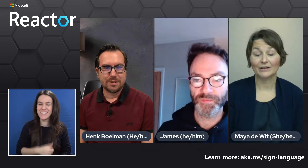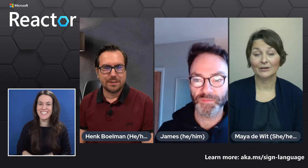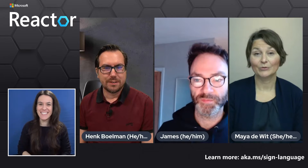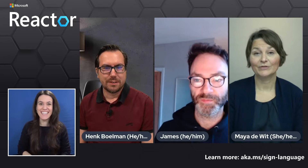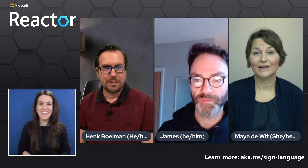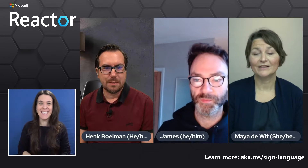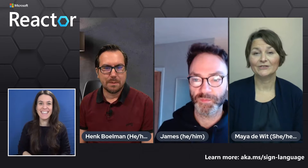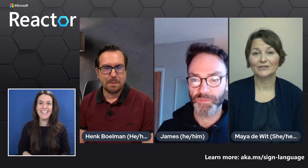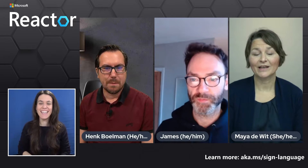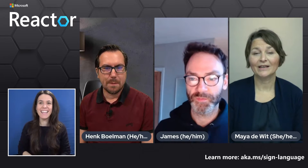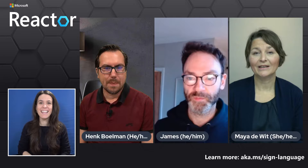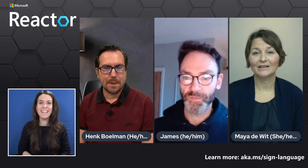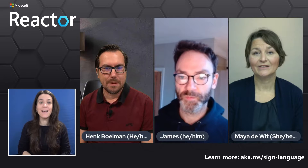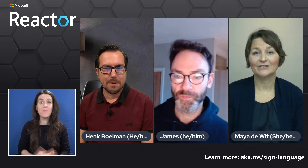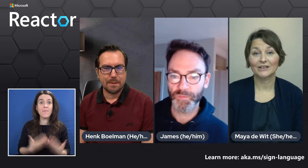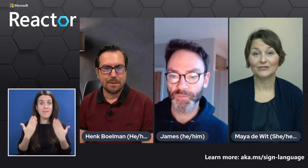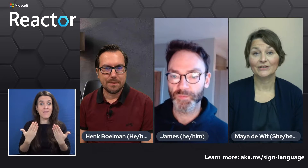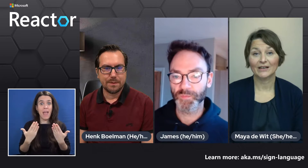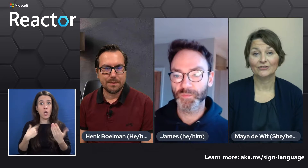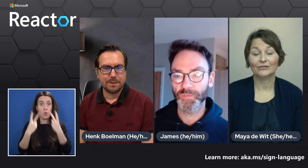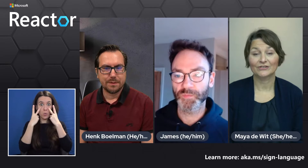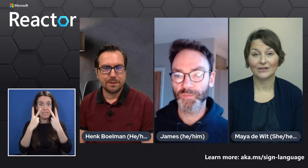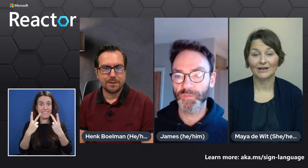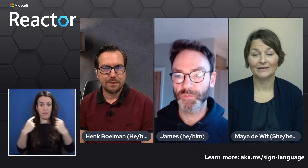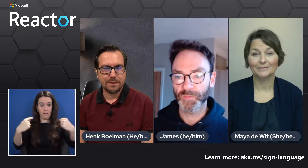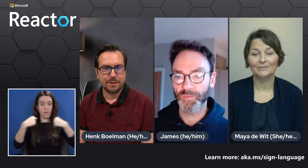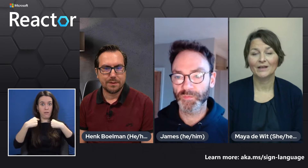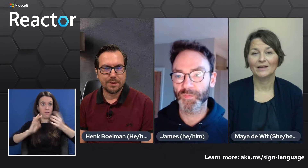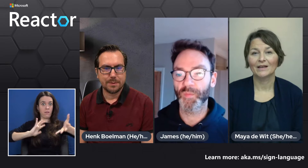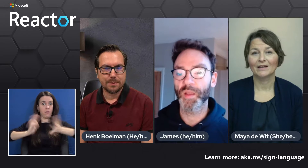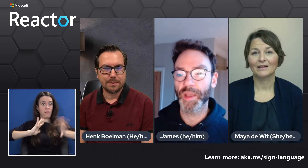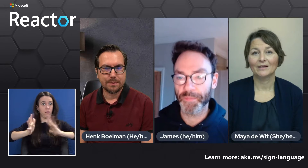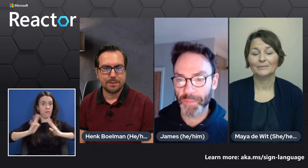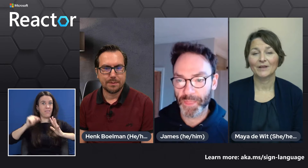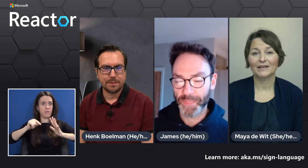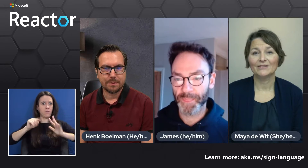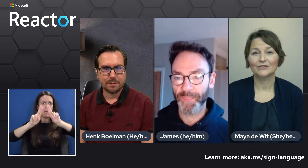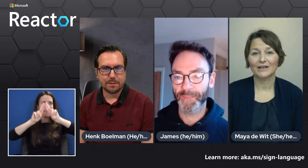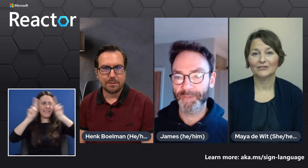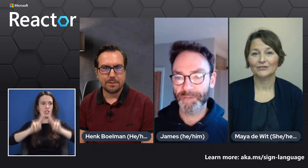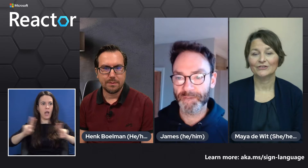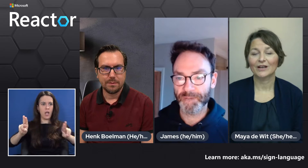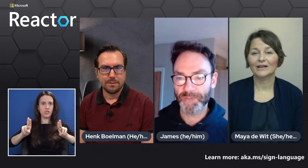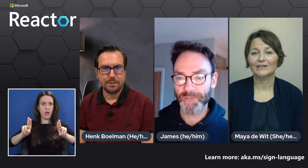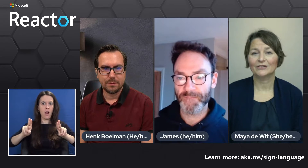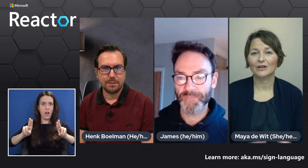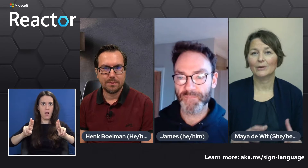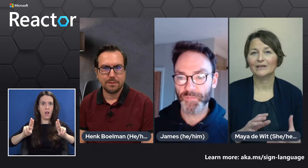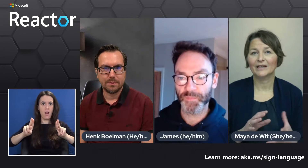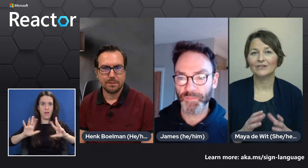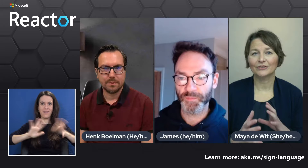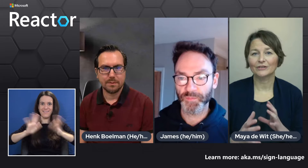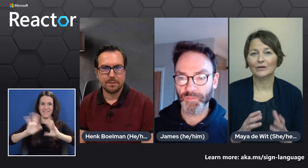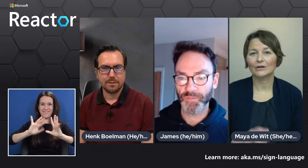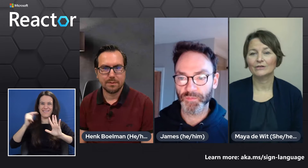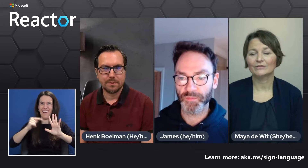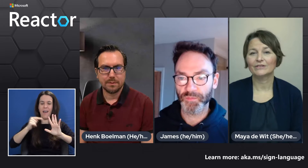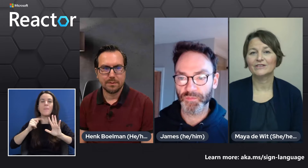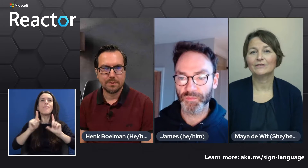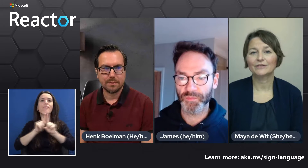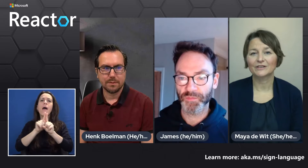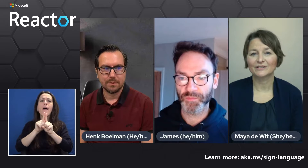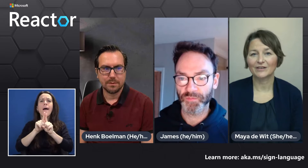we're providing today is International Sign. And International Sign is a combination